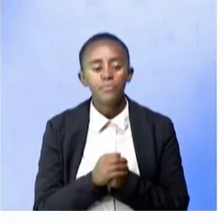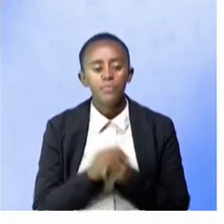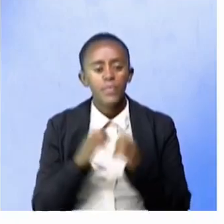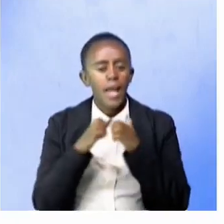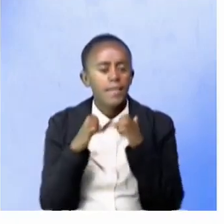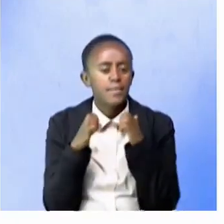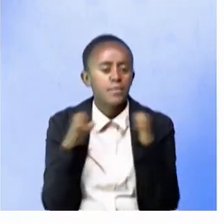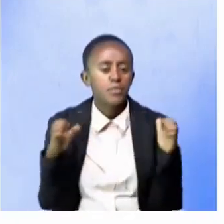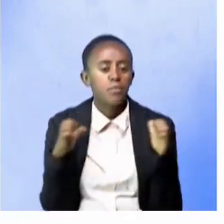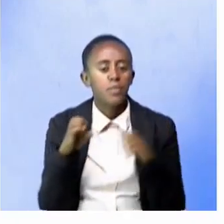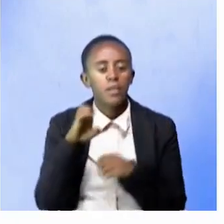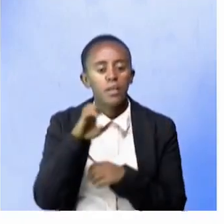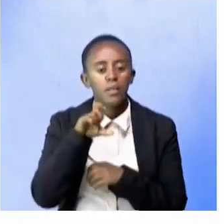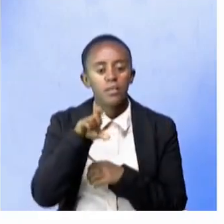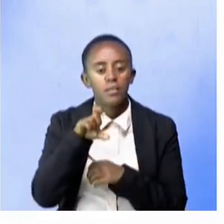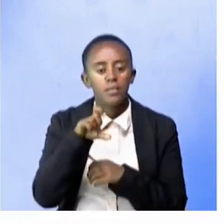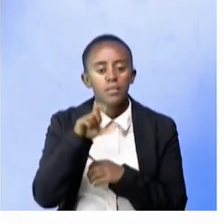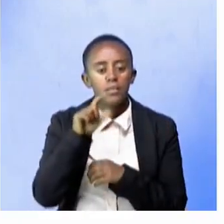Extremely